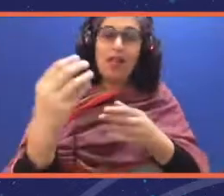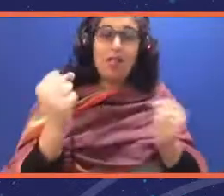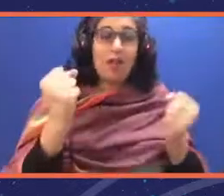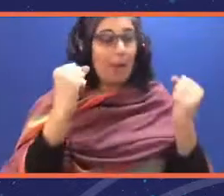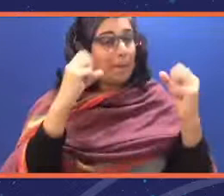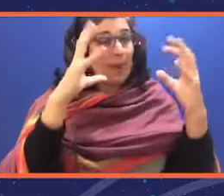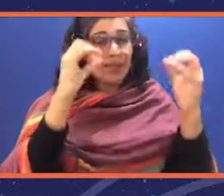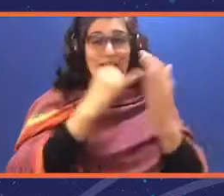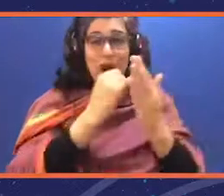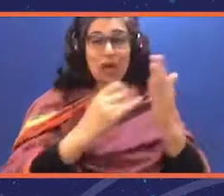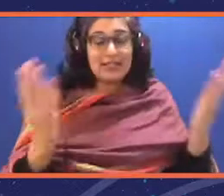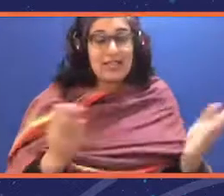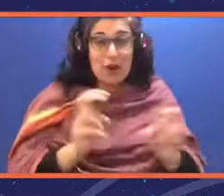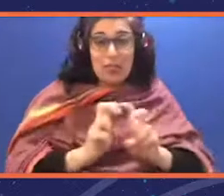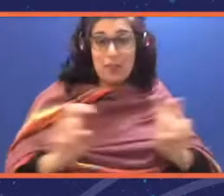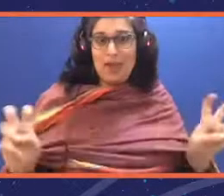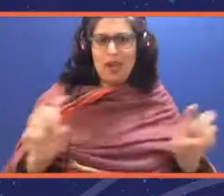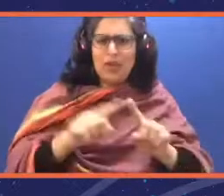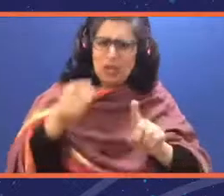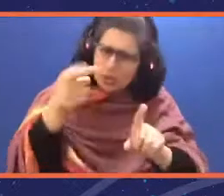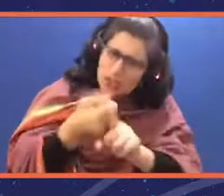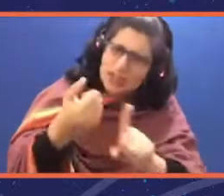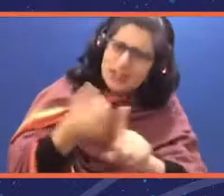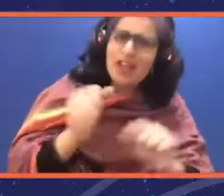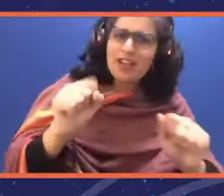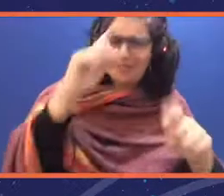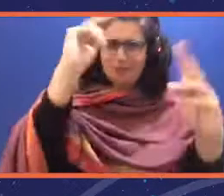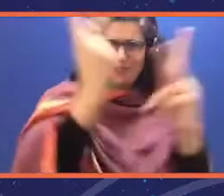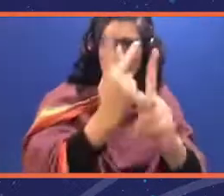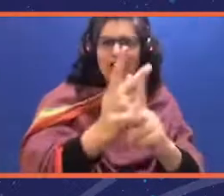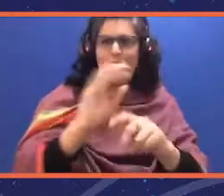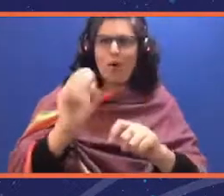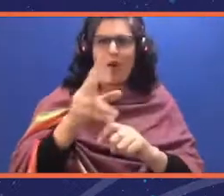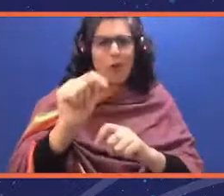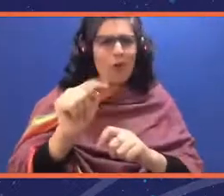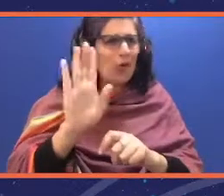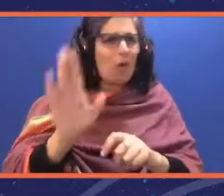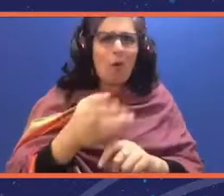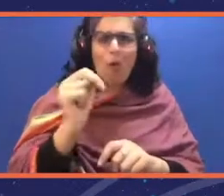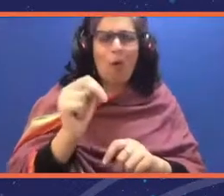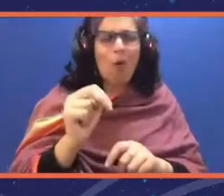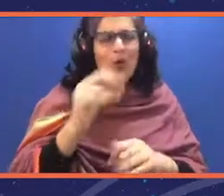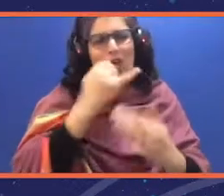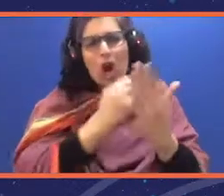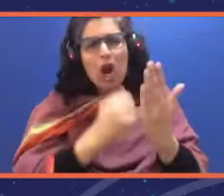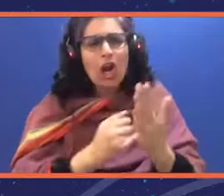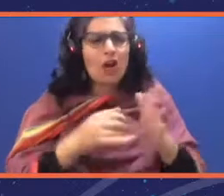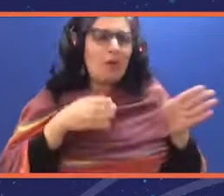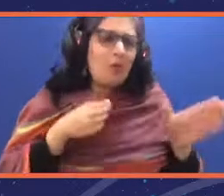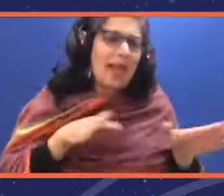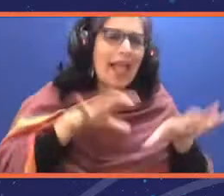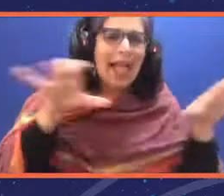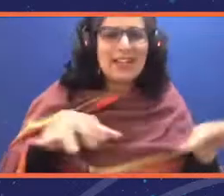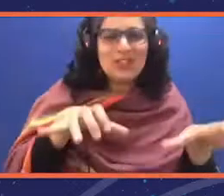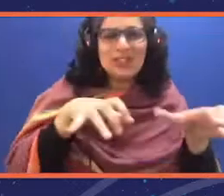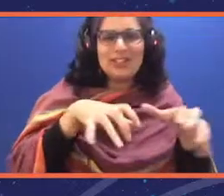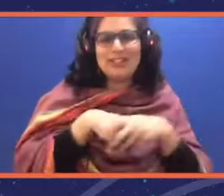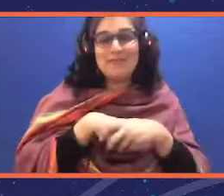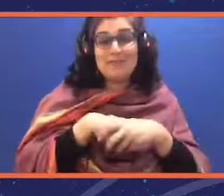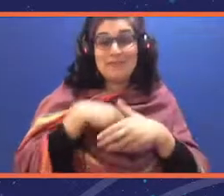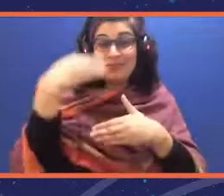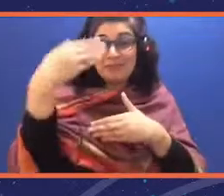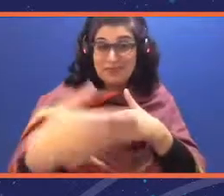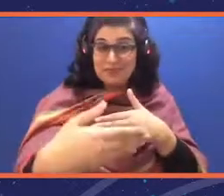you yourself can also figure out your own art or your own way and your own actions. So next slide.